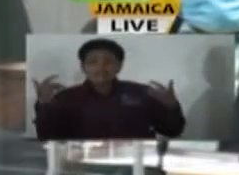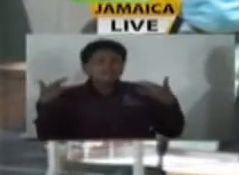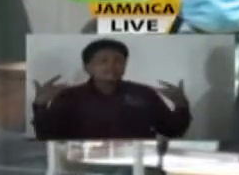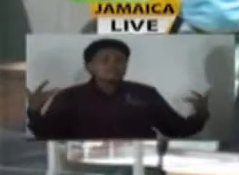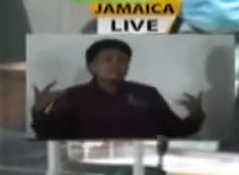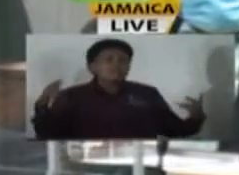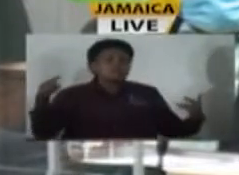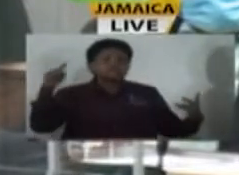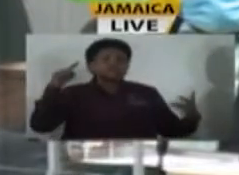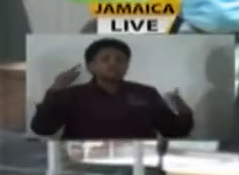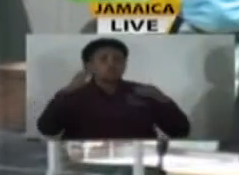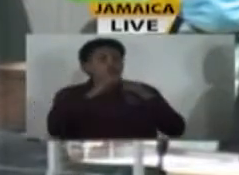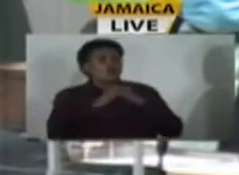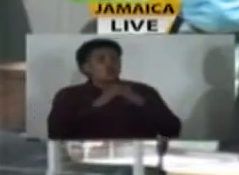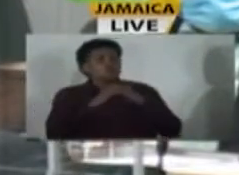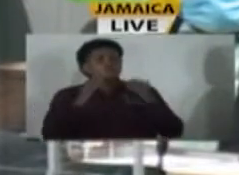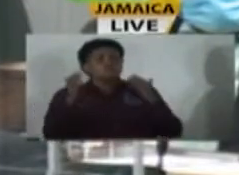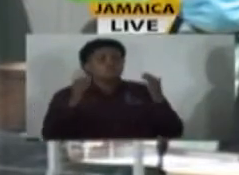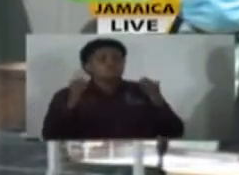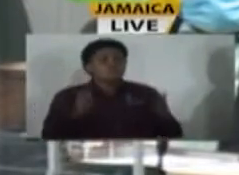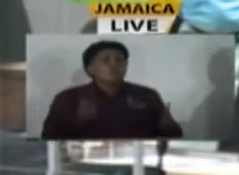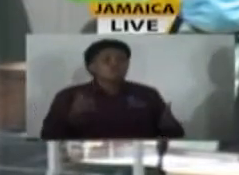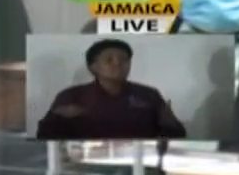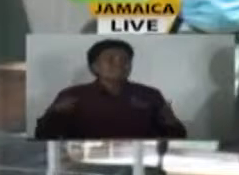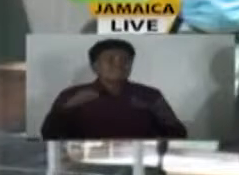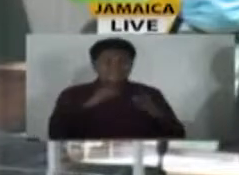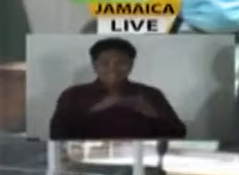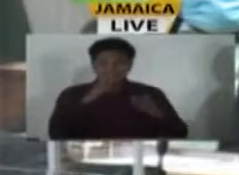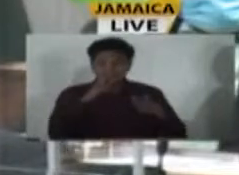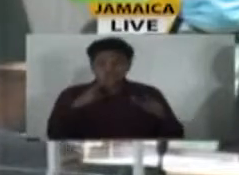other worship service in